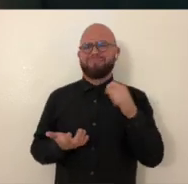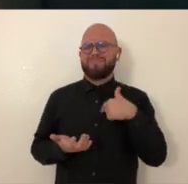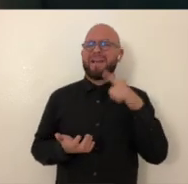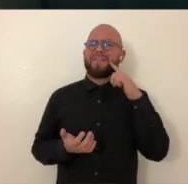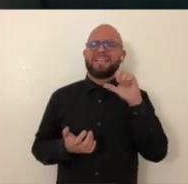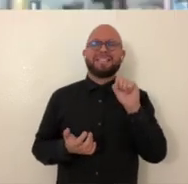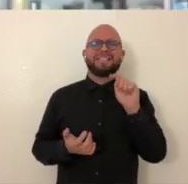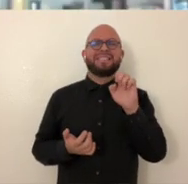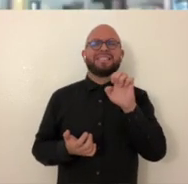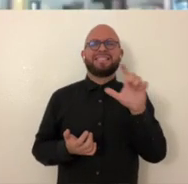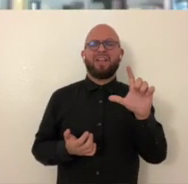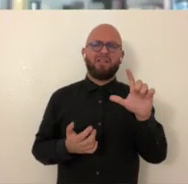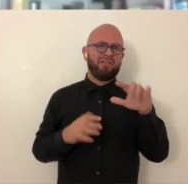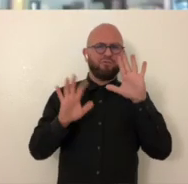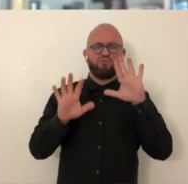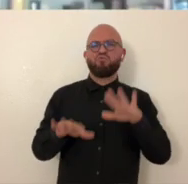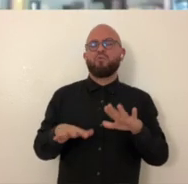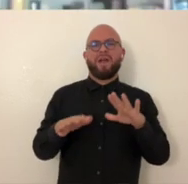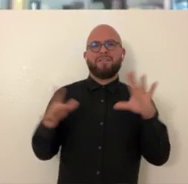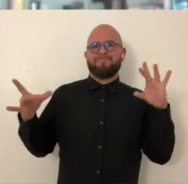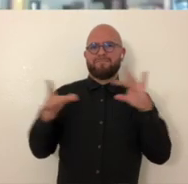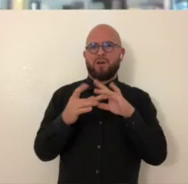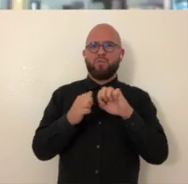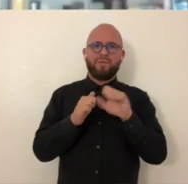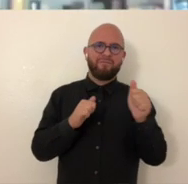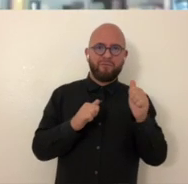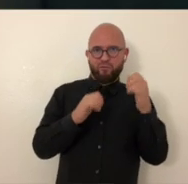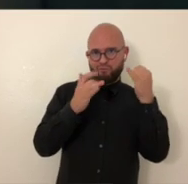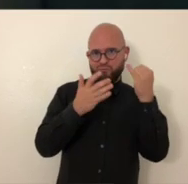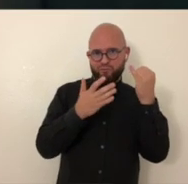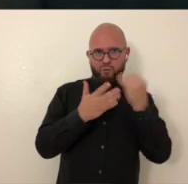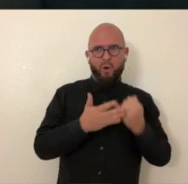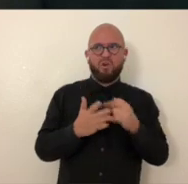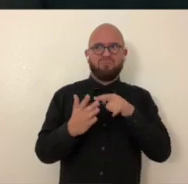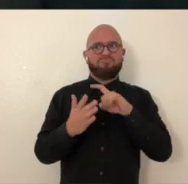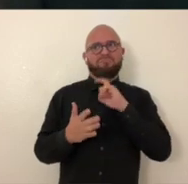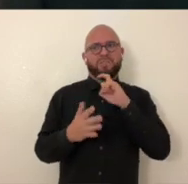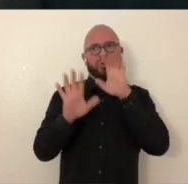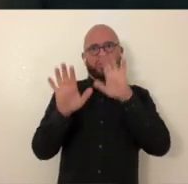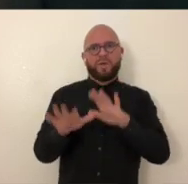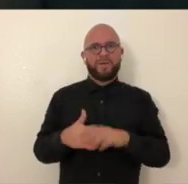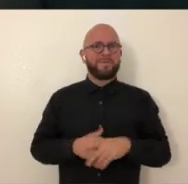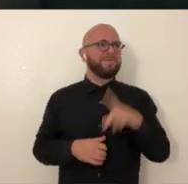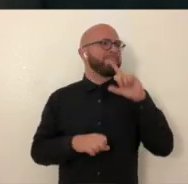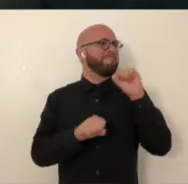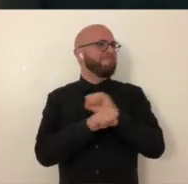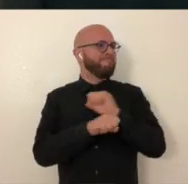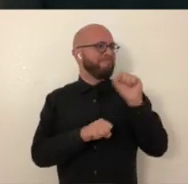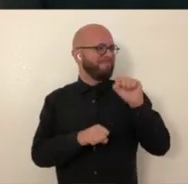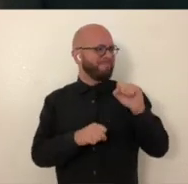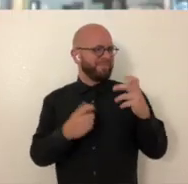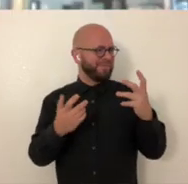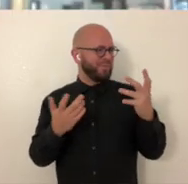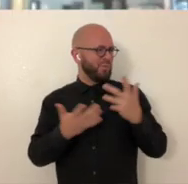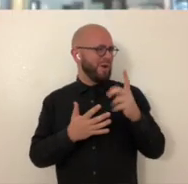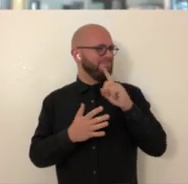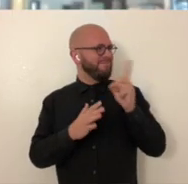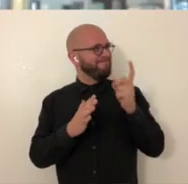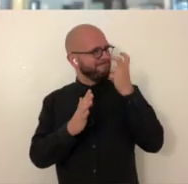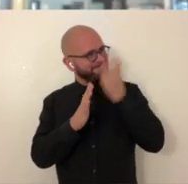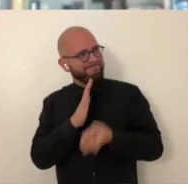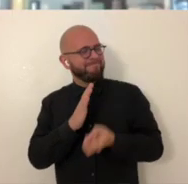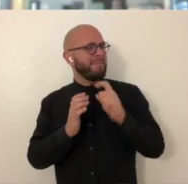So I think. Very cool. I think steel has a wonderful capability of connecting itself with other art forms. Absolutely.